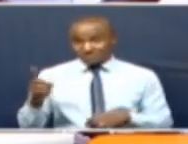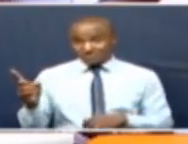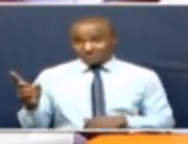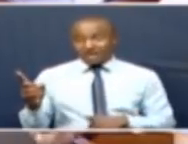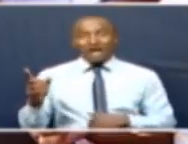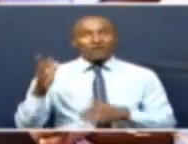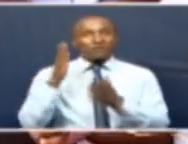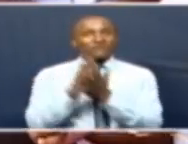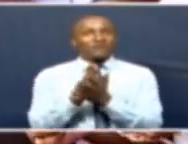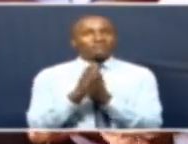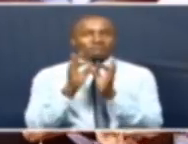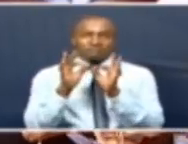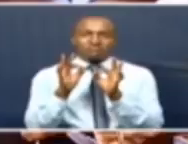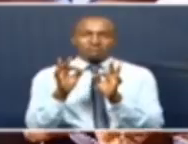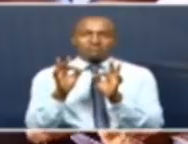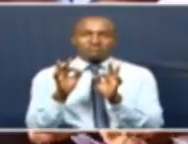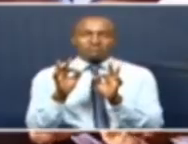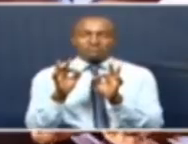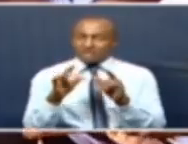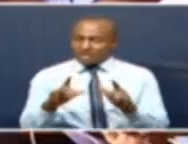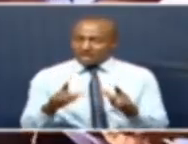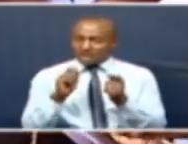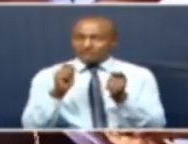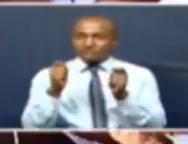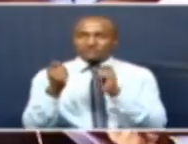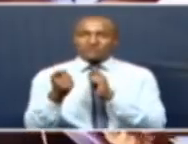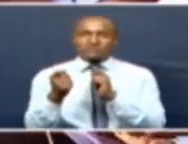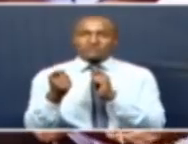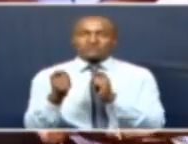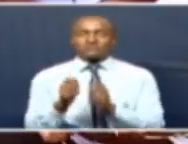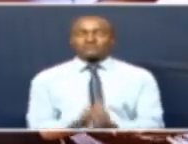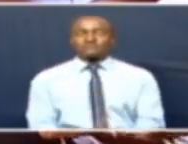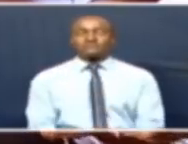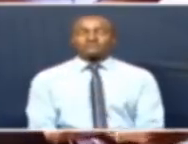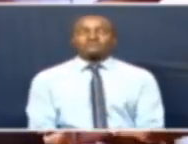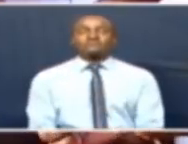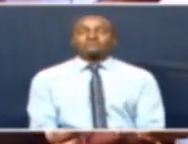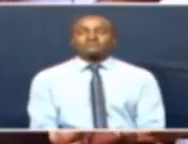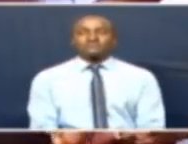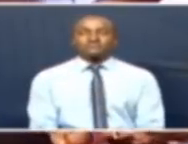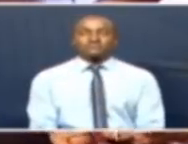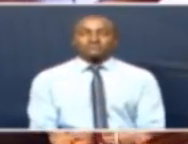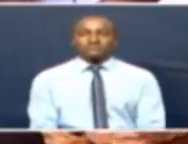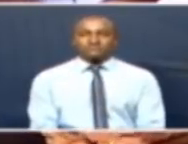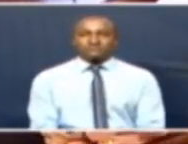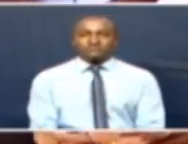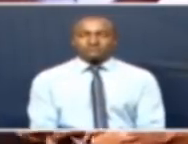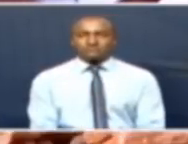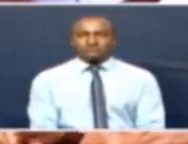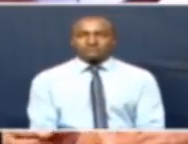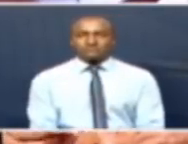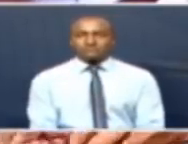that they are changing lives one stitch at a time. Wilkie Senyawa, Citizen TV in Nairobi.